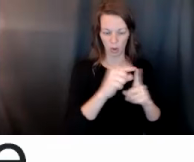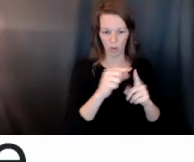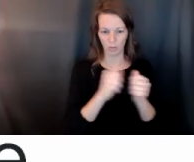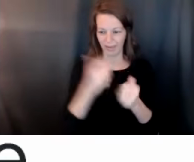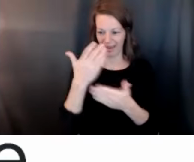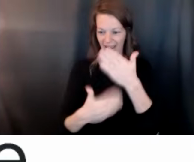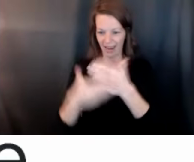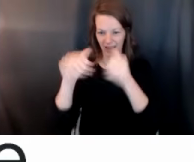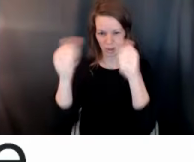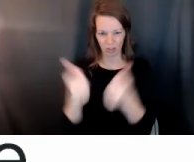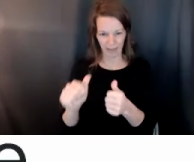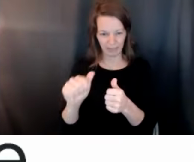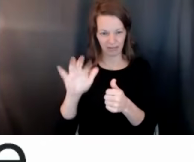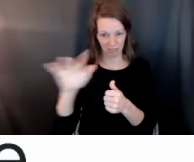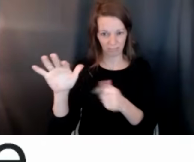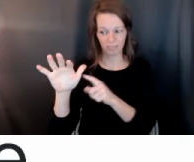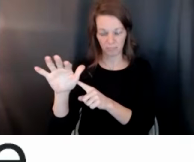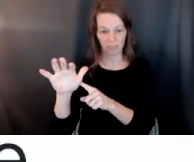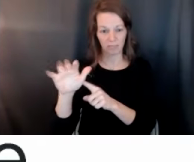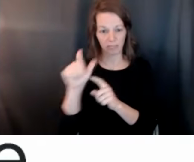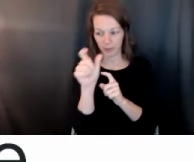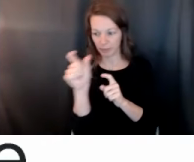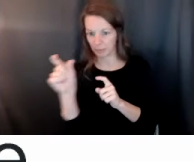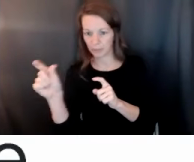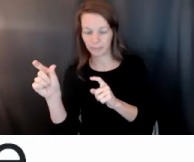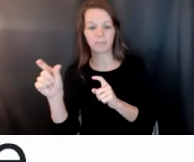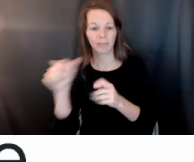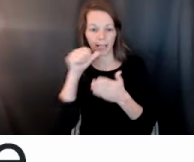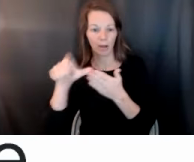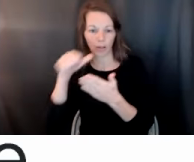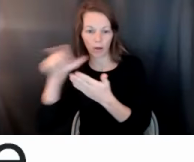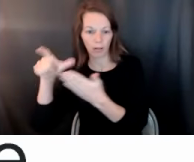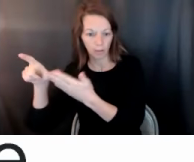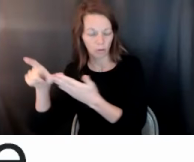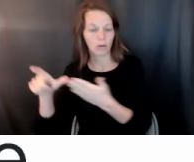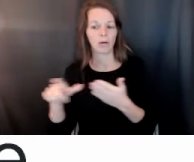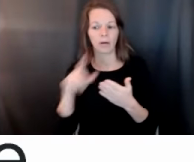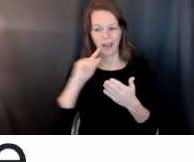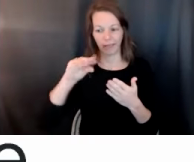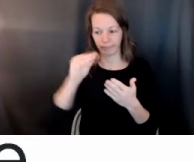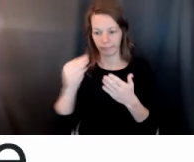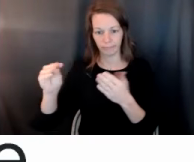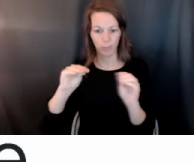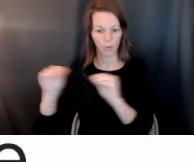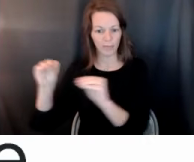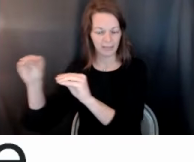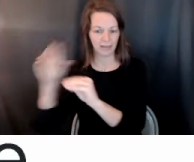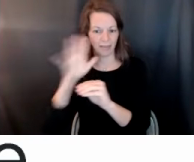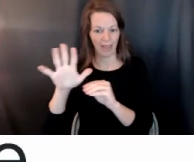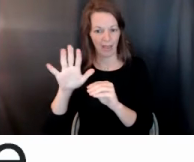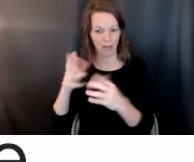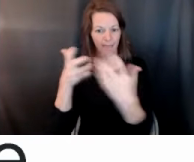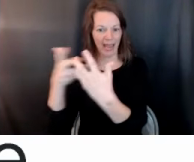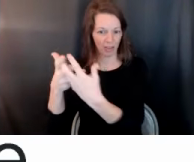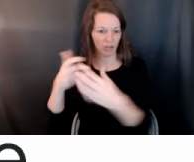hand shapes that occur sequentially, as well as a limited number of orientations and movements that map onto letters of the